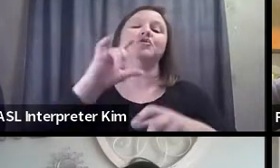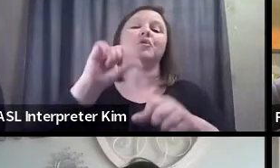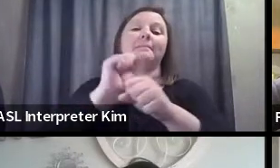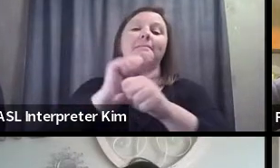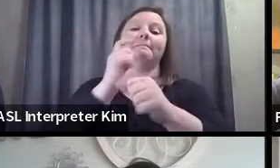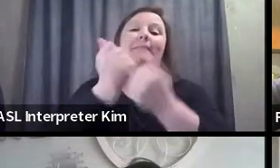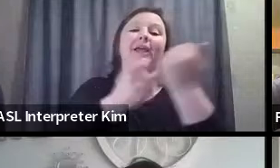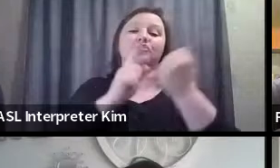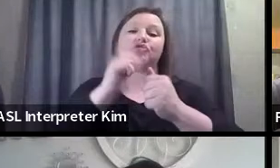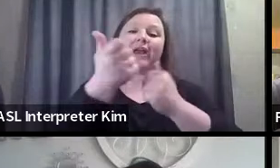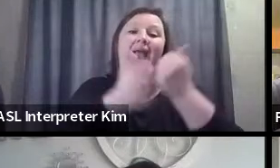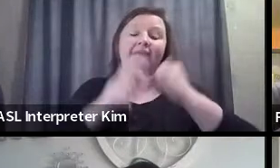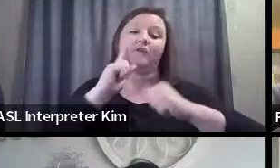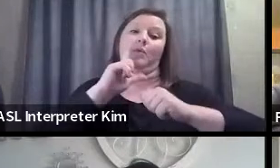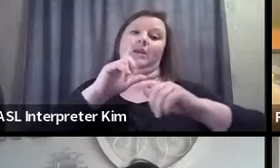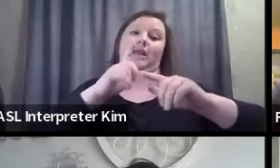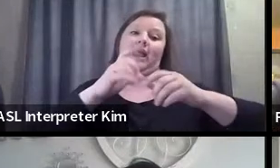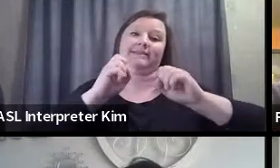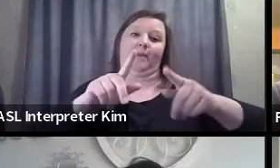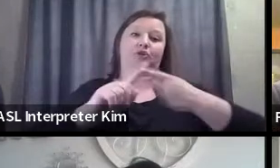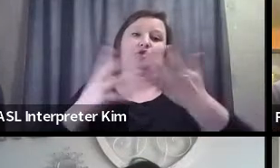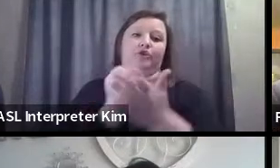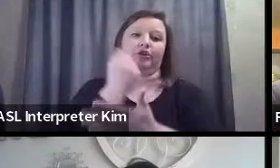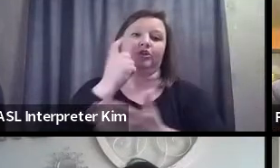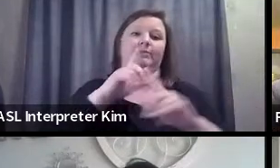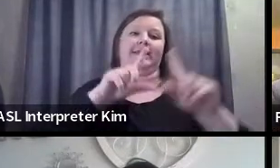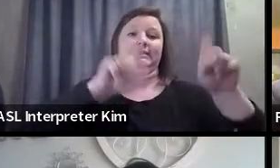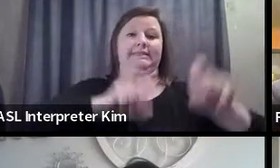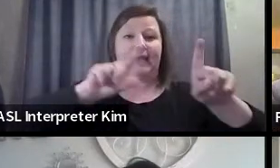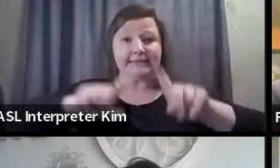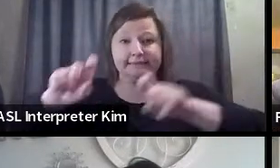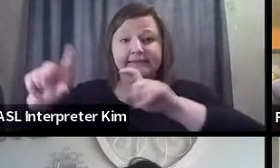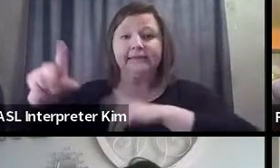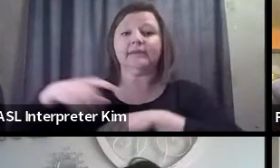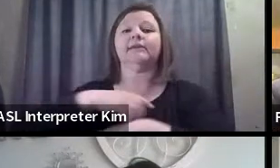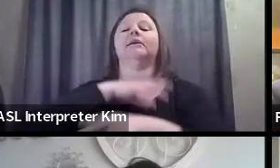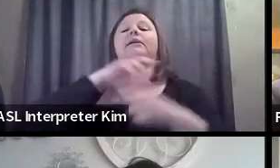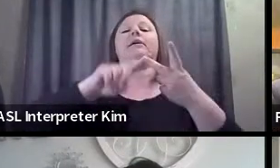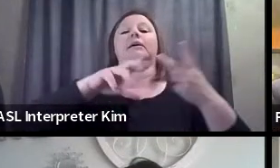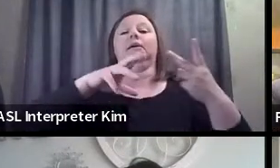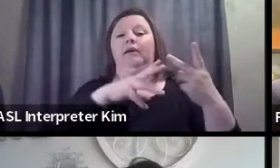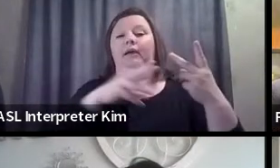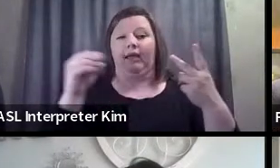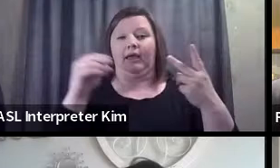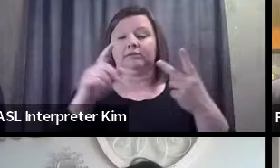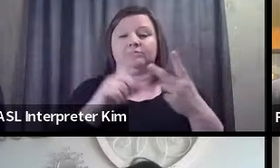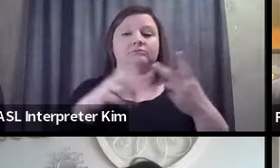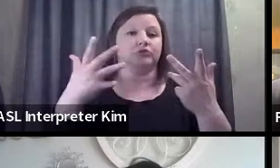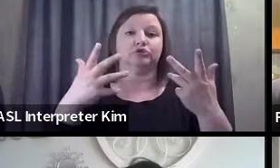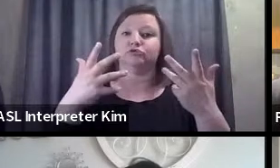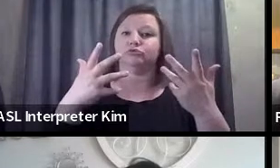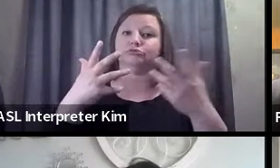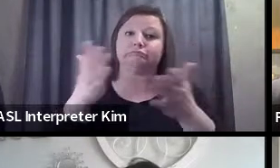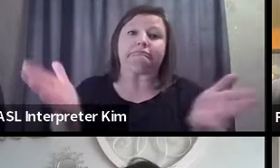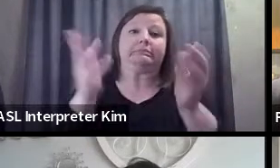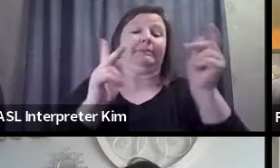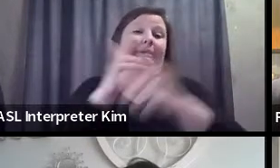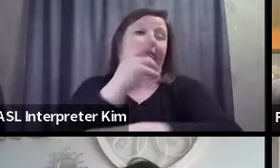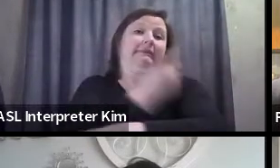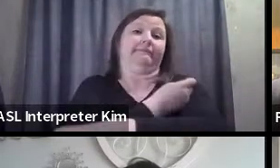be tested and get their vaccination, and whatever we can do, we're trying to be a part of it. Thank